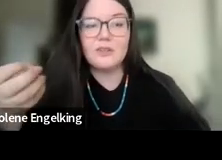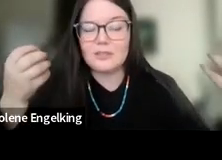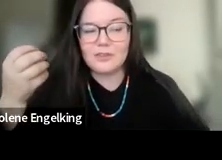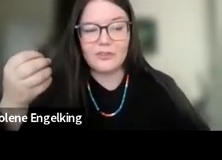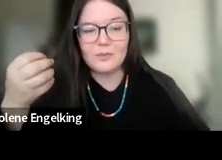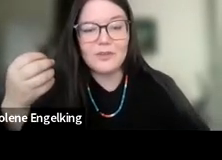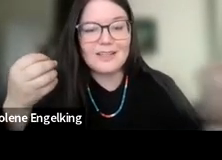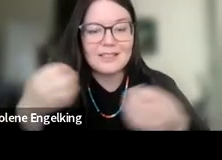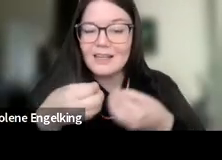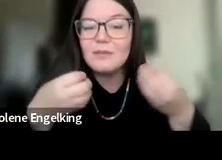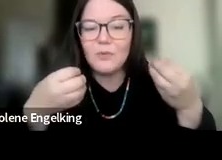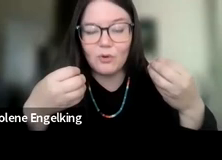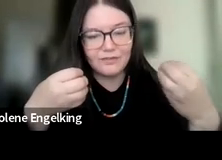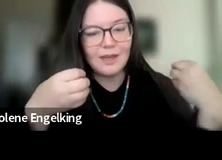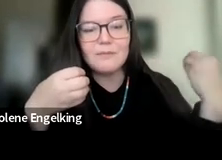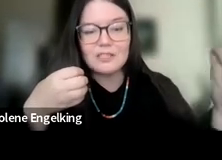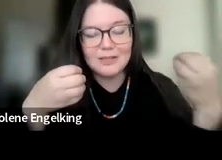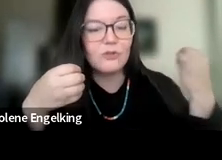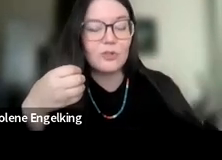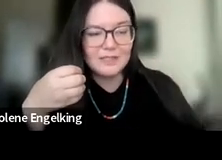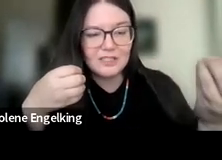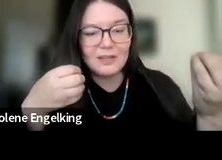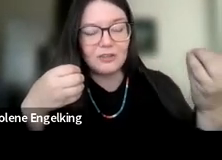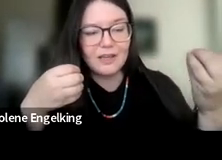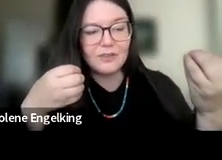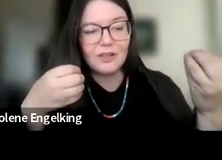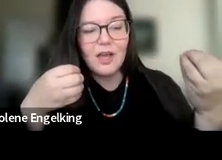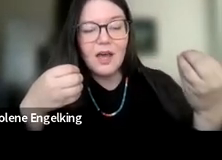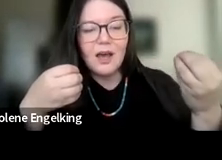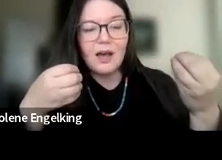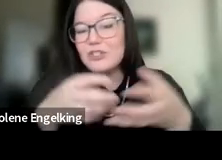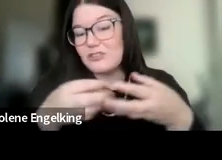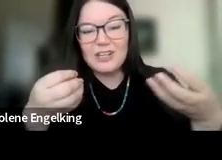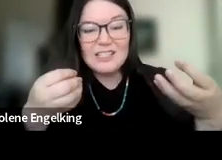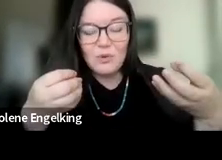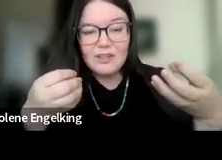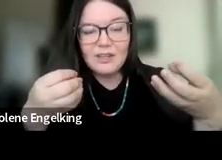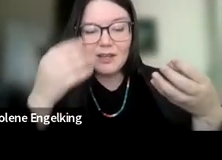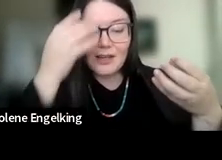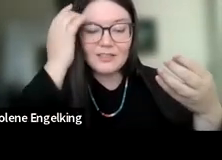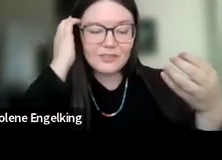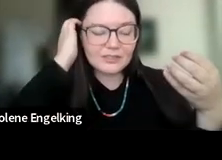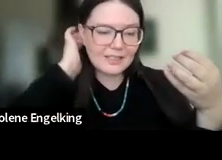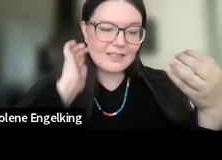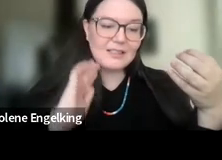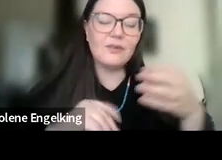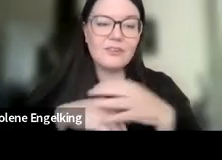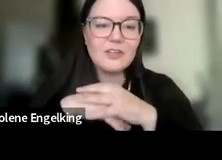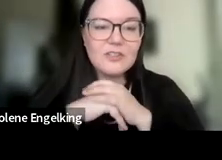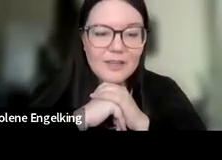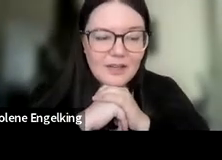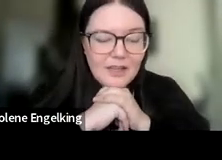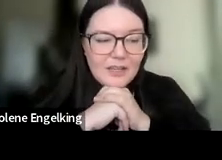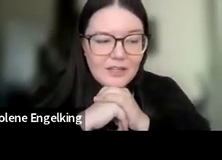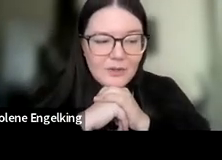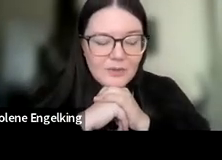within Minnesota and some of the other communities, tend to be more of that misdemeanor, gross misdemeanor level, which creates one difficulty in itself. There's